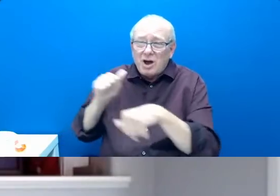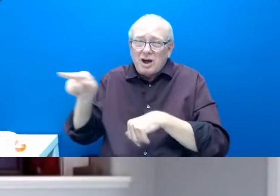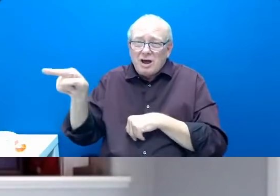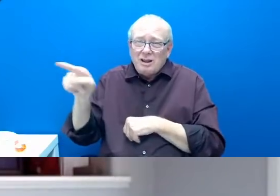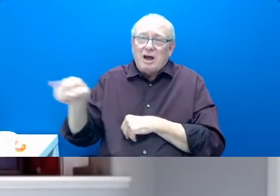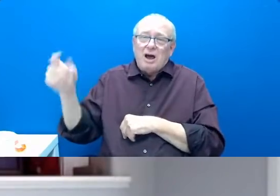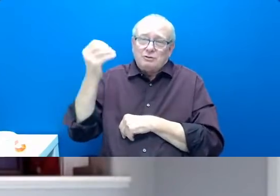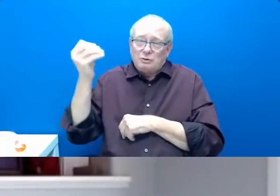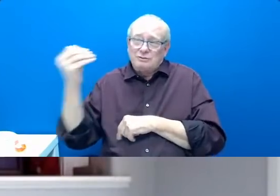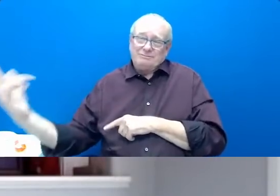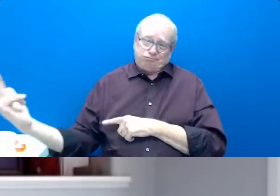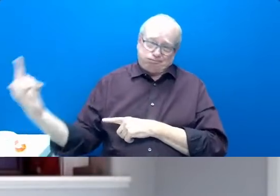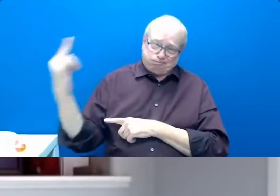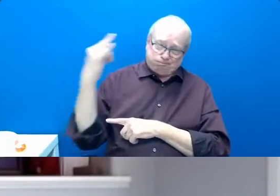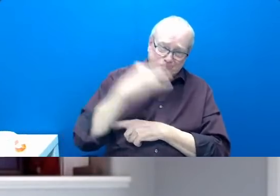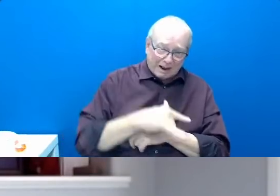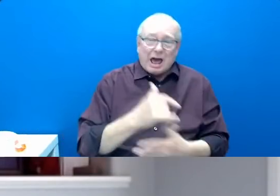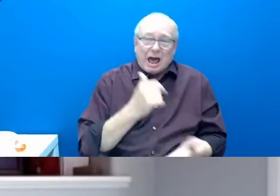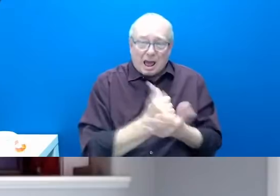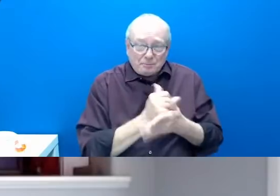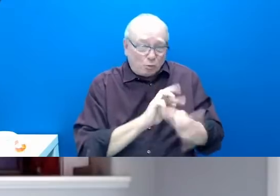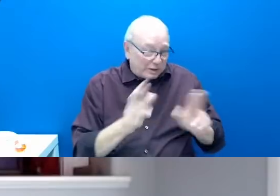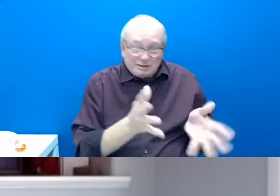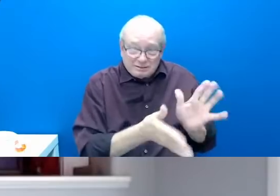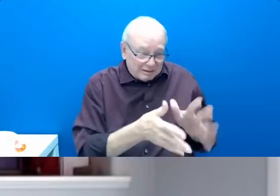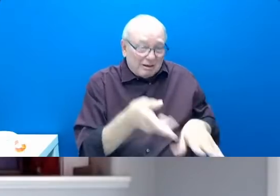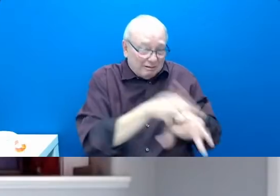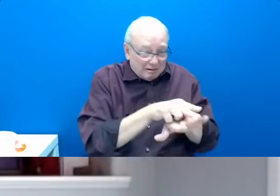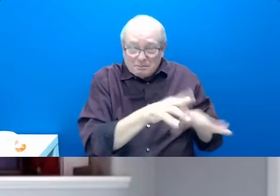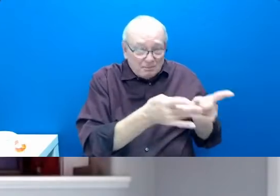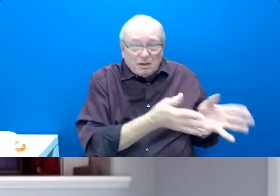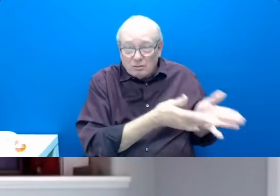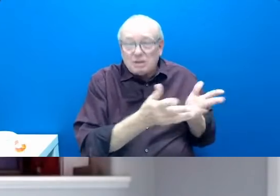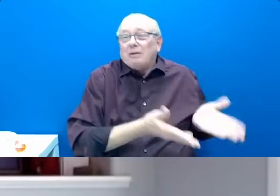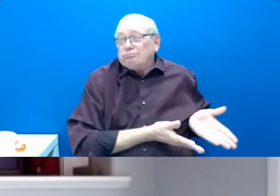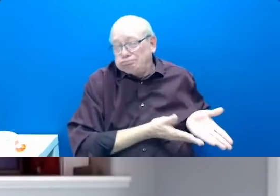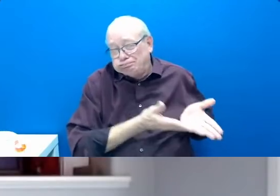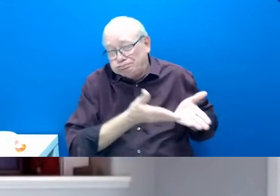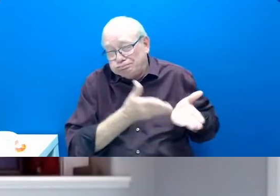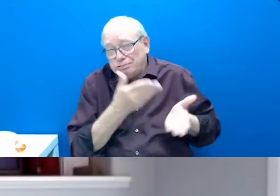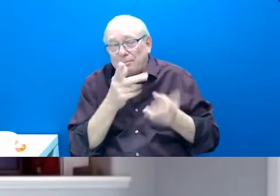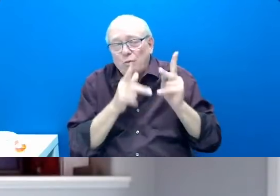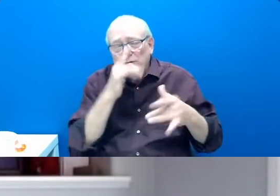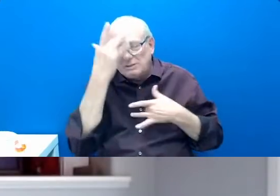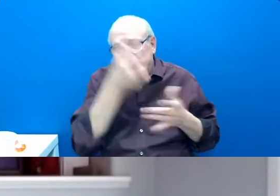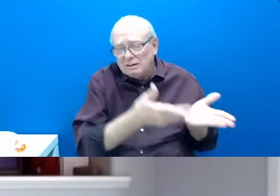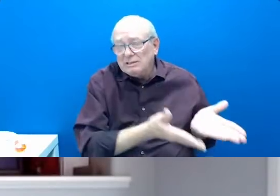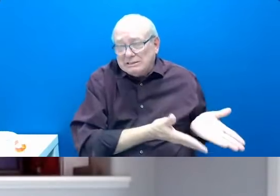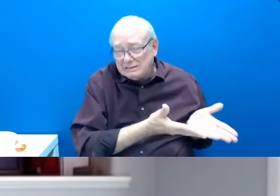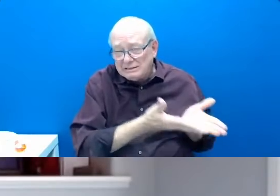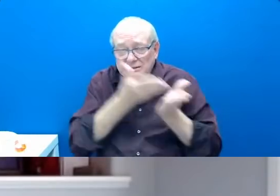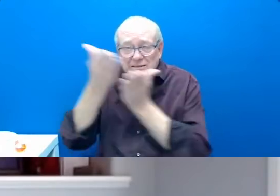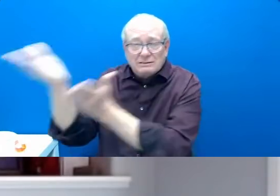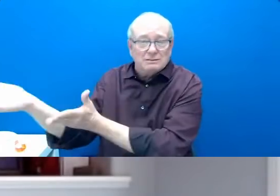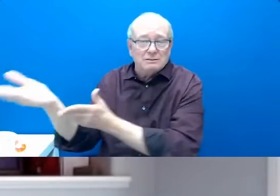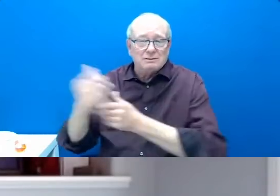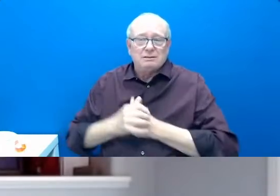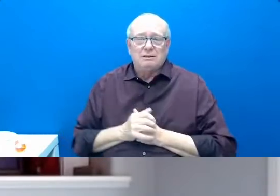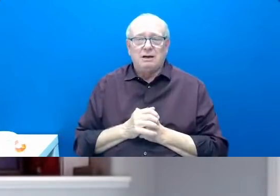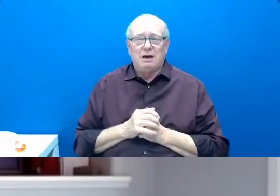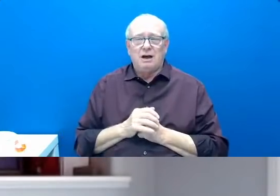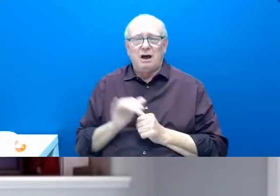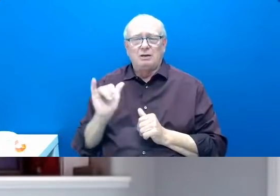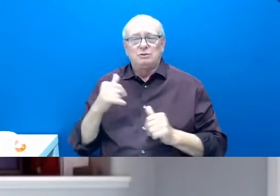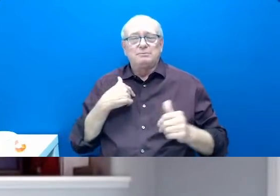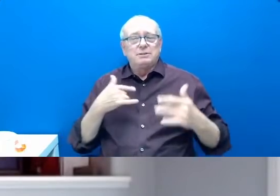a patient out of Alberta to bring them back. And then again, I have to really have some concern that they may